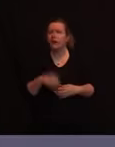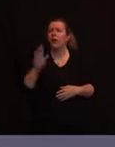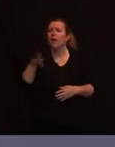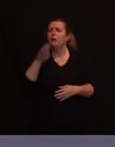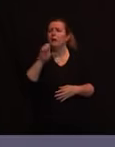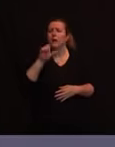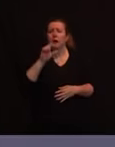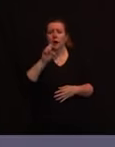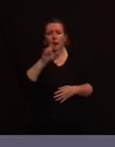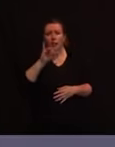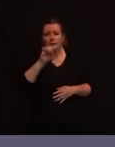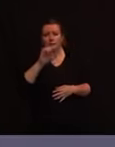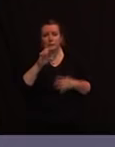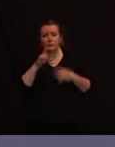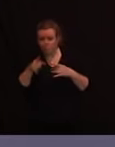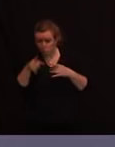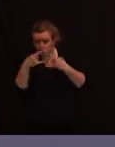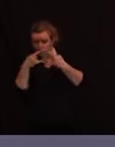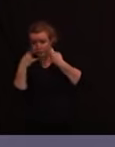that's you. Yes.